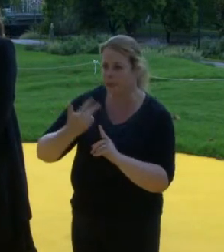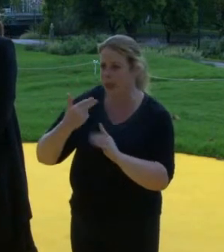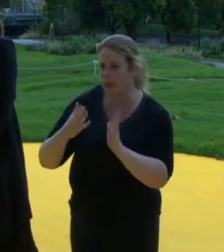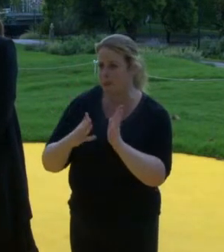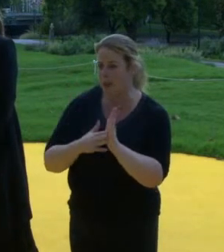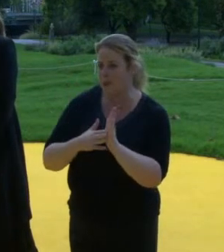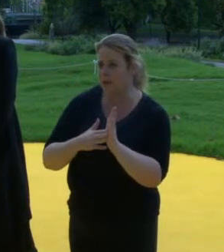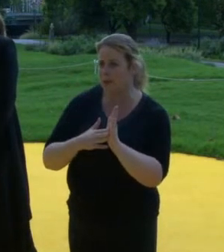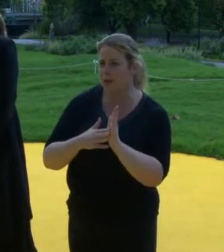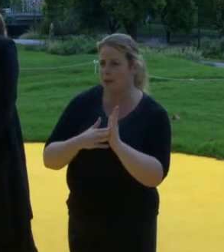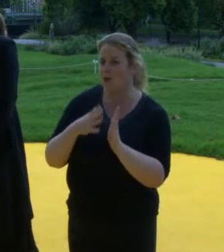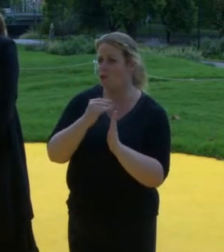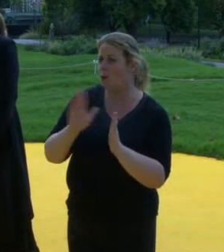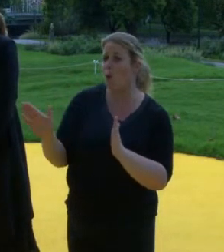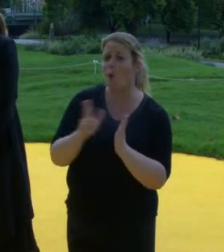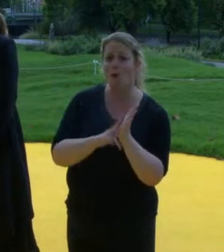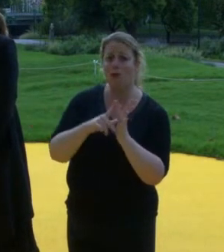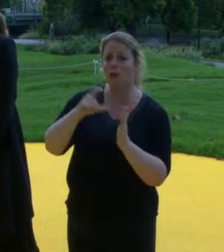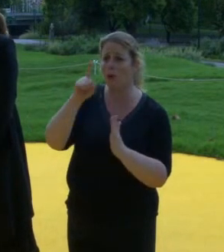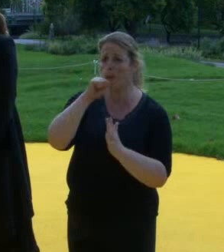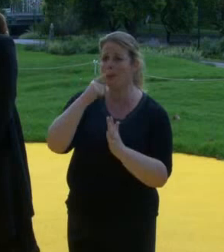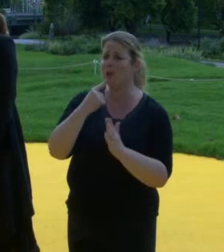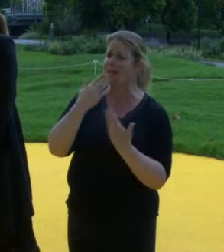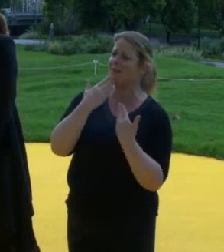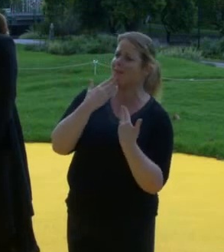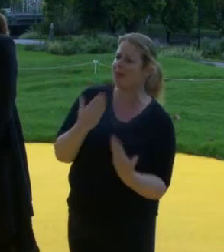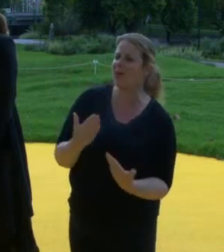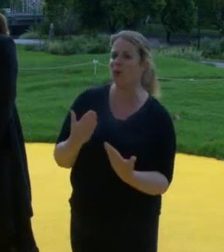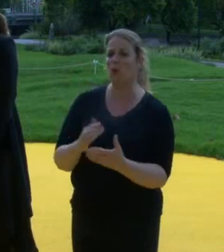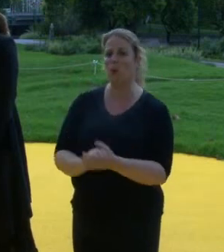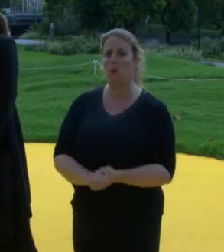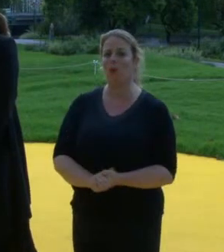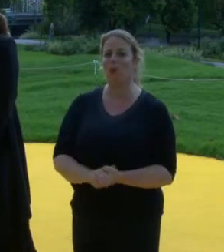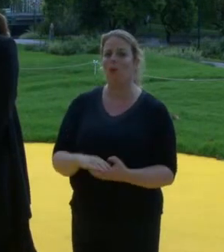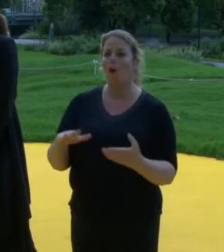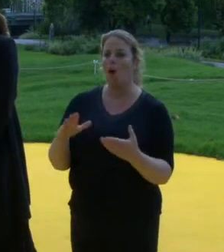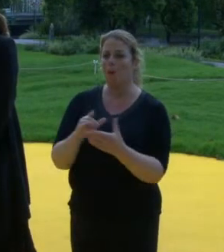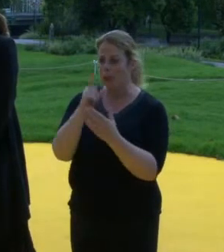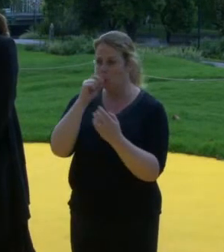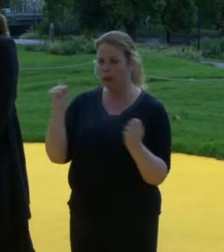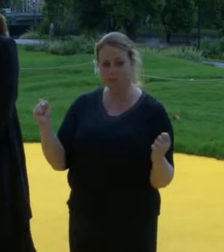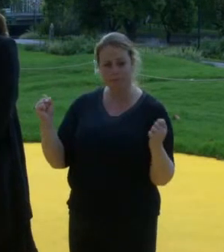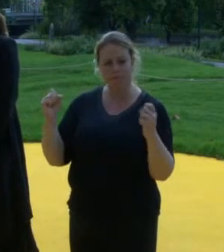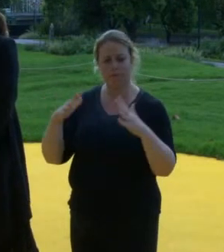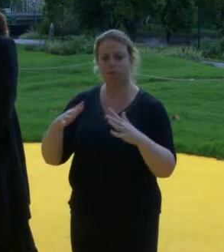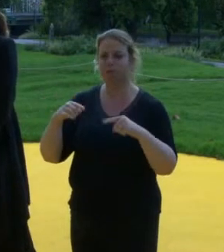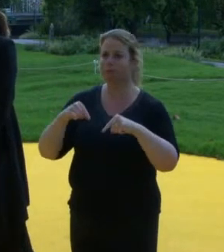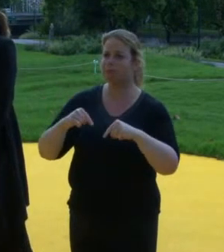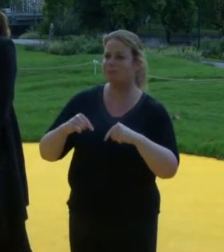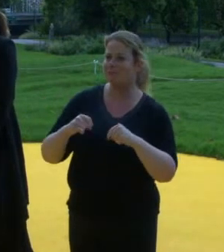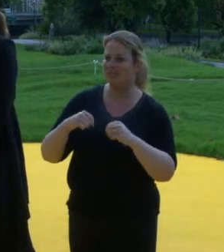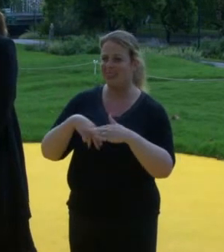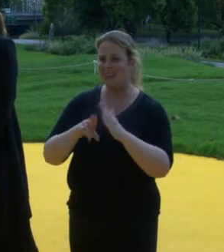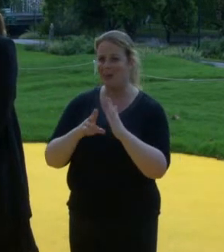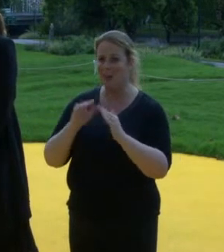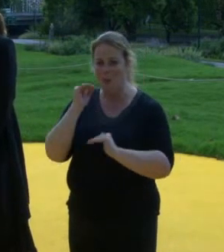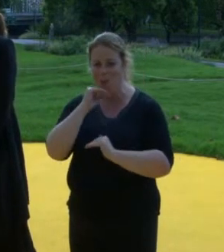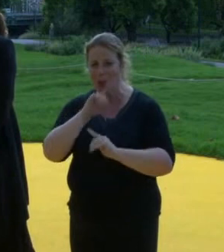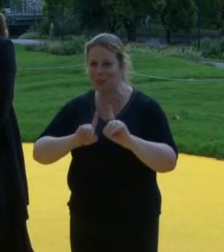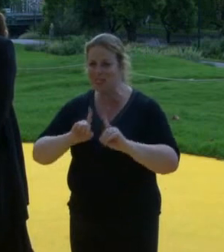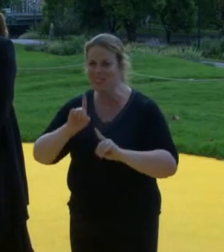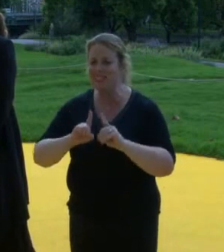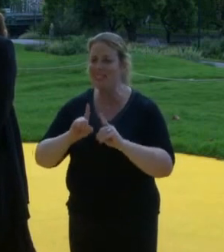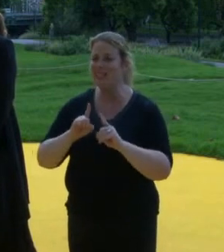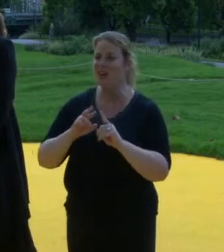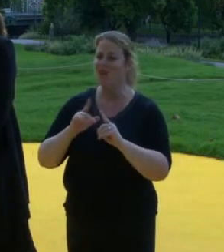say thank you. I'm so pleased that we're able to come together this evening in our awakened City of Literature for the 2022 Victorian Premier's